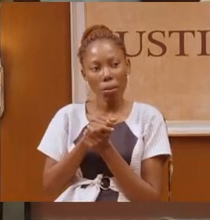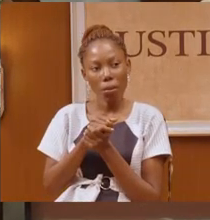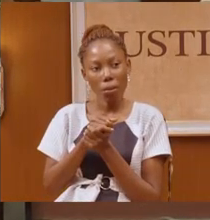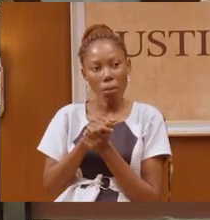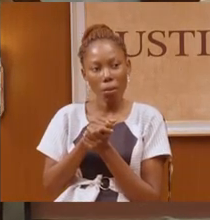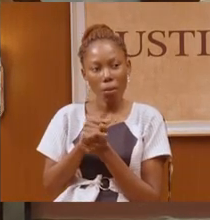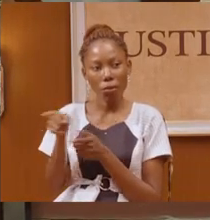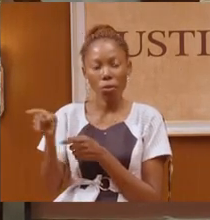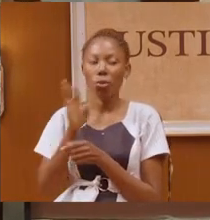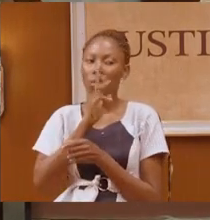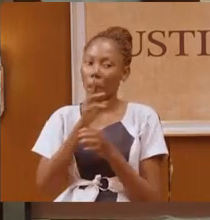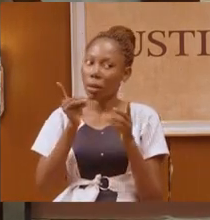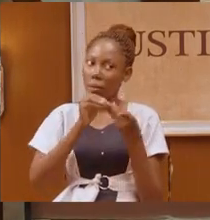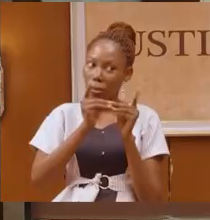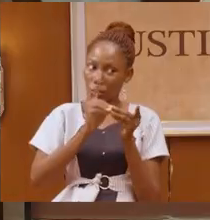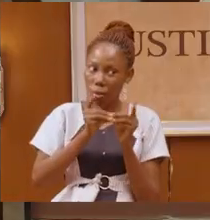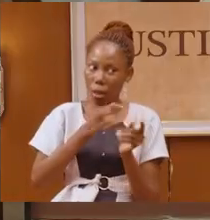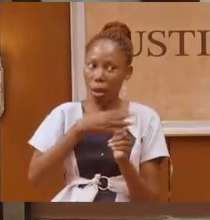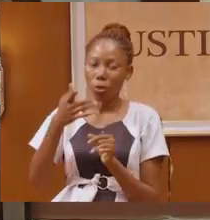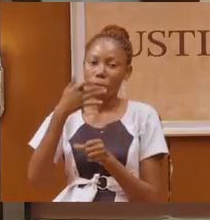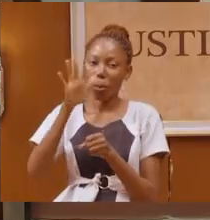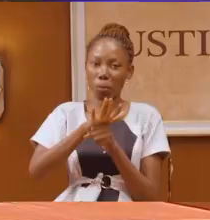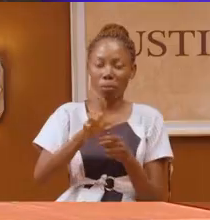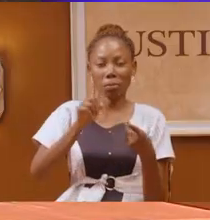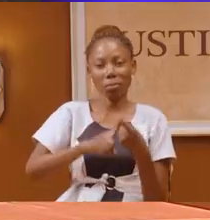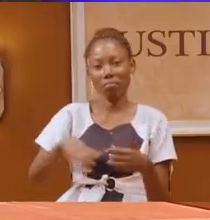you were once dating and you promised to marry her.